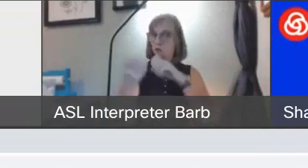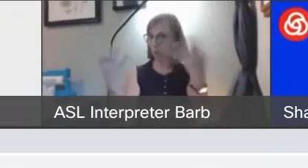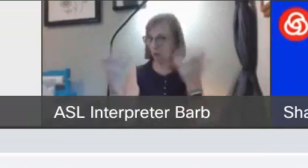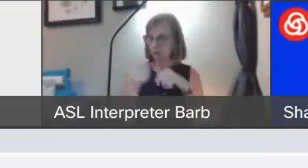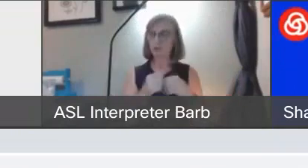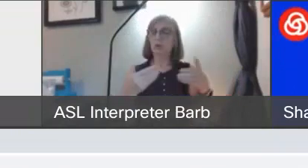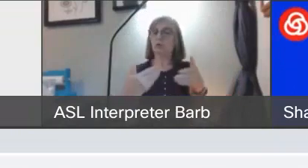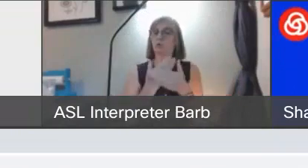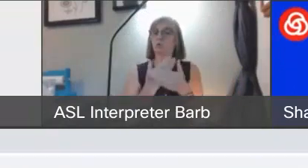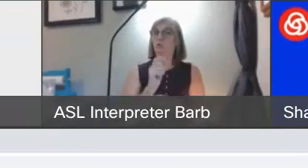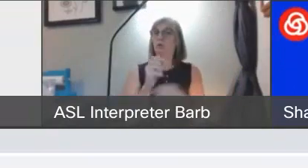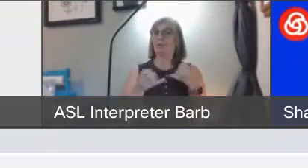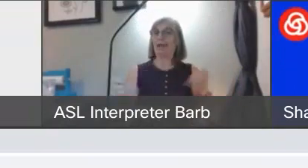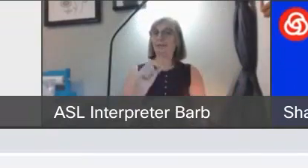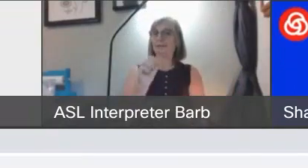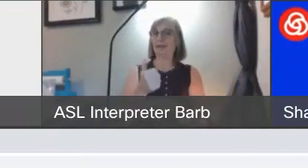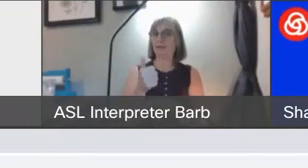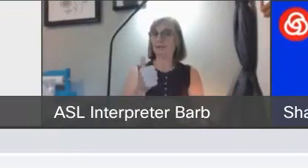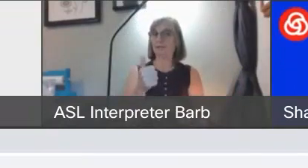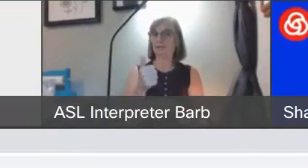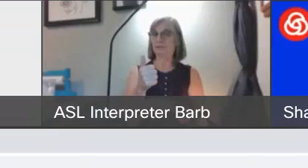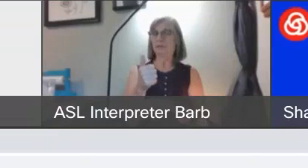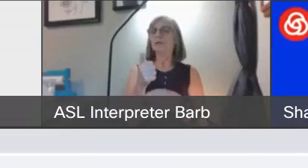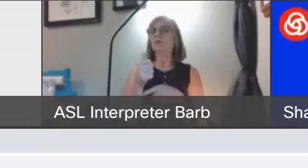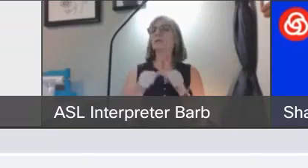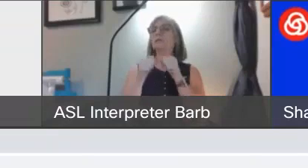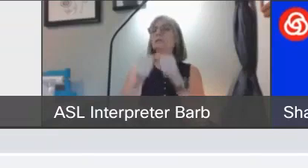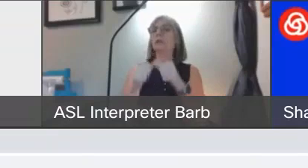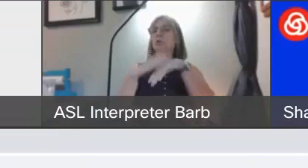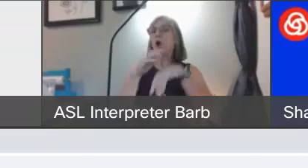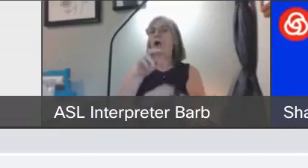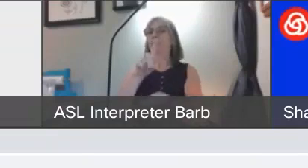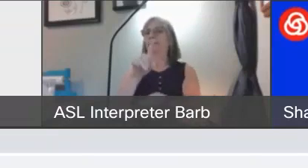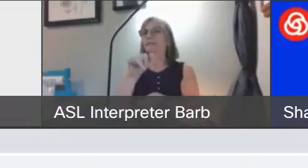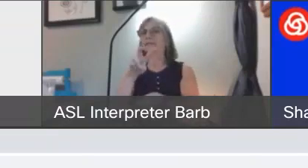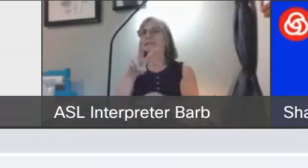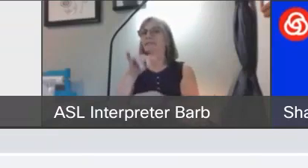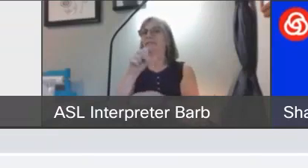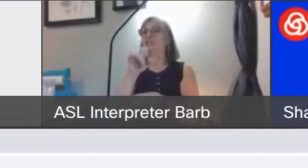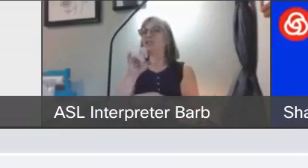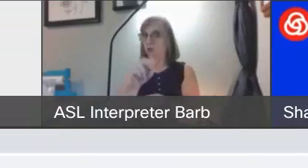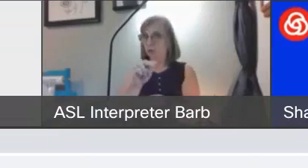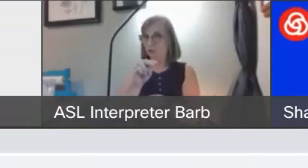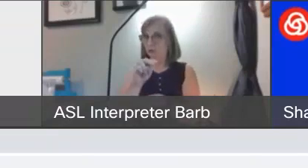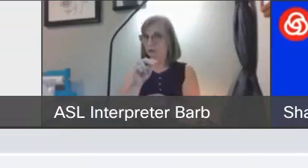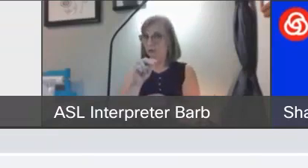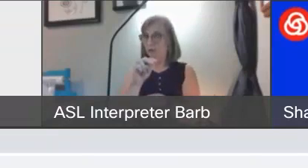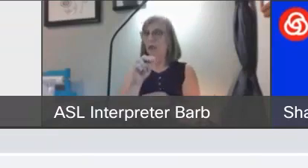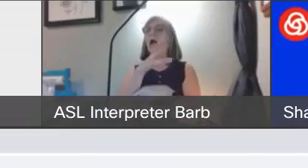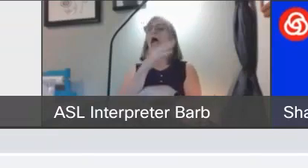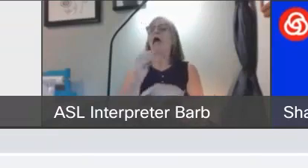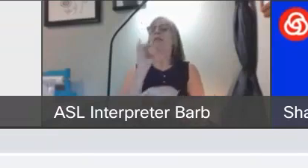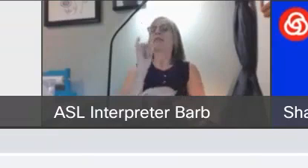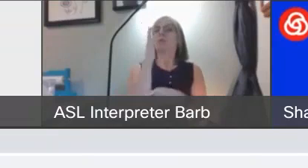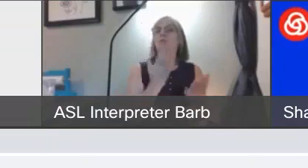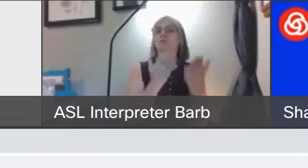10 service would be keeping it on division, going past Ladd's Addition, and then serving Southeast 7th, and these